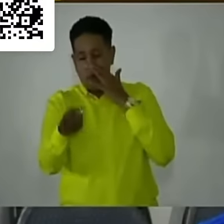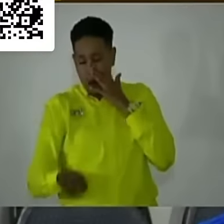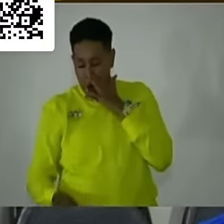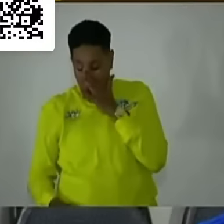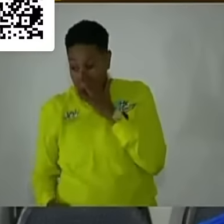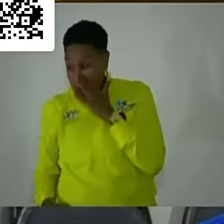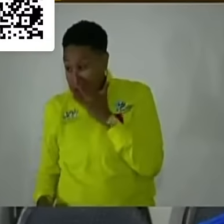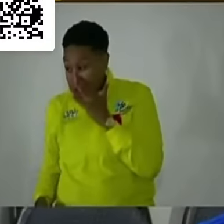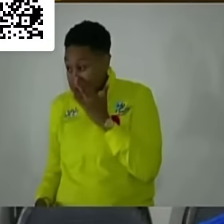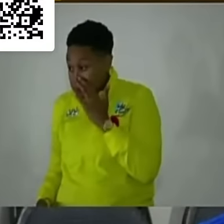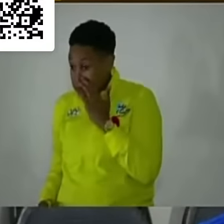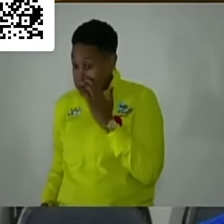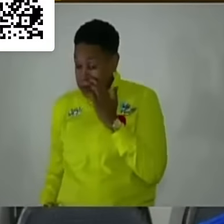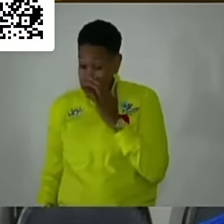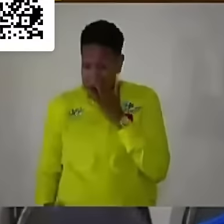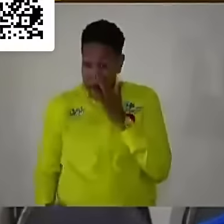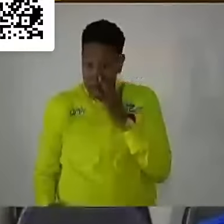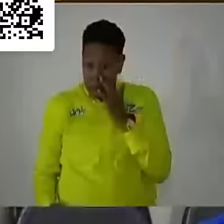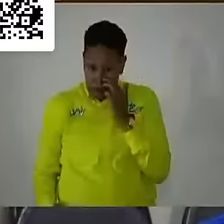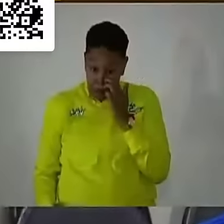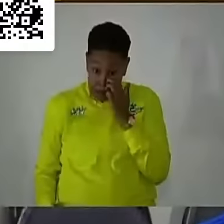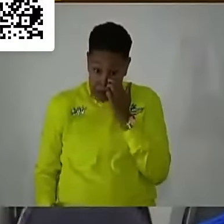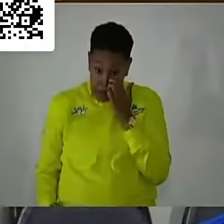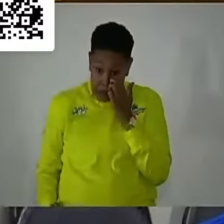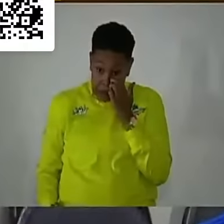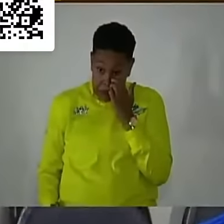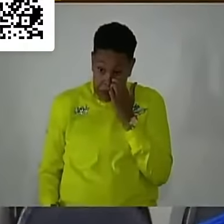do know about... Sorry?